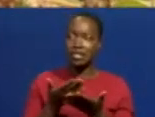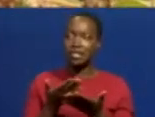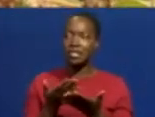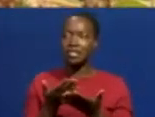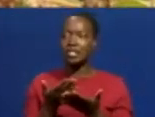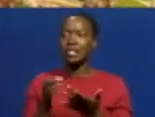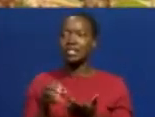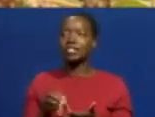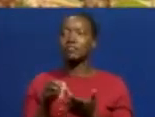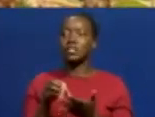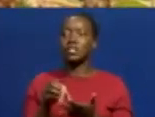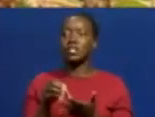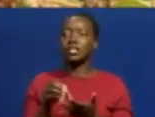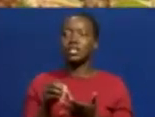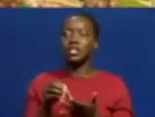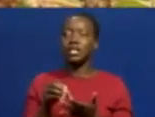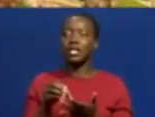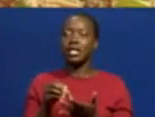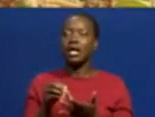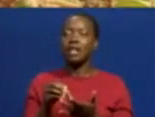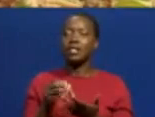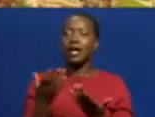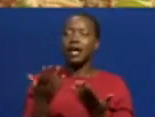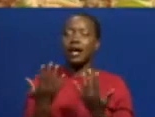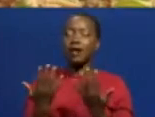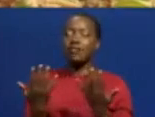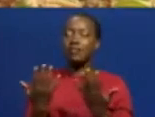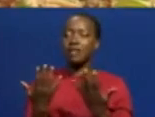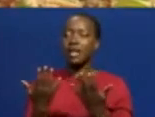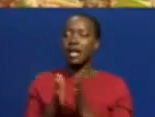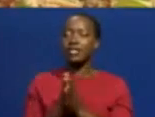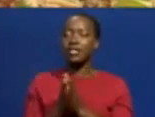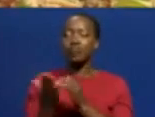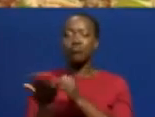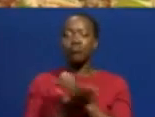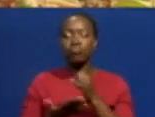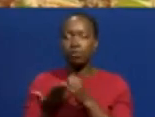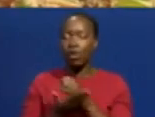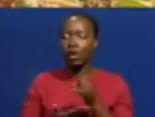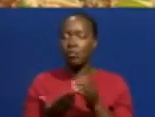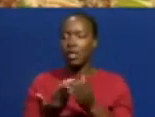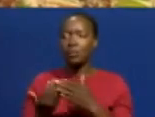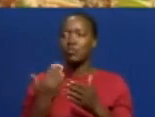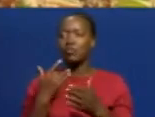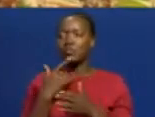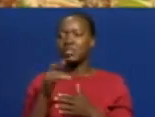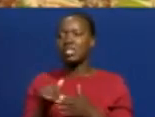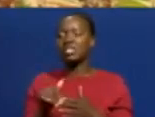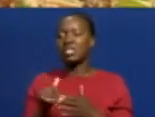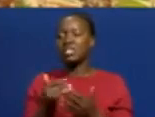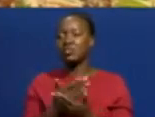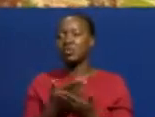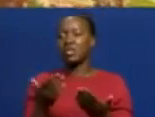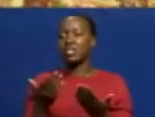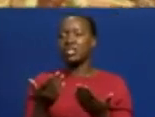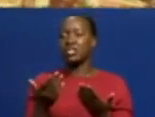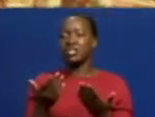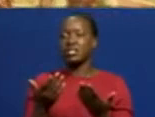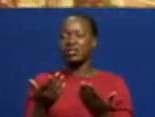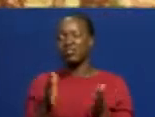millets, especially pearl millet, figa millet, and sorghum. Initially, we used to say millet, pearl millet, and figa